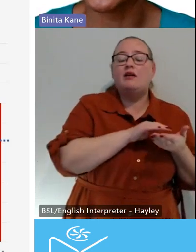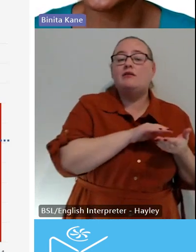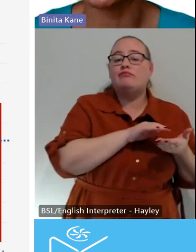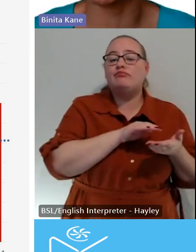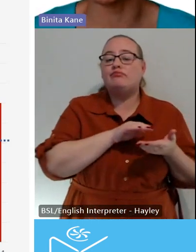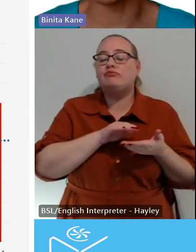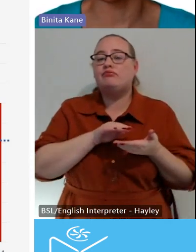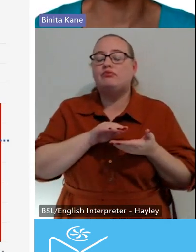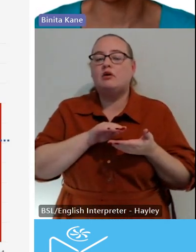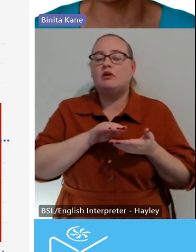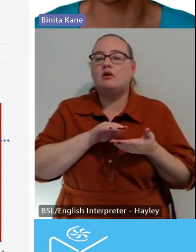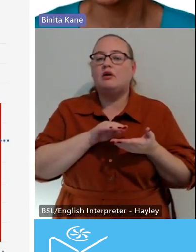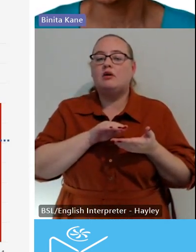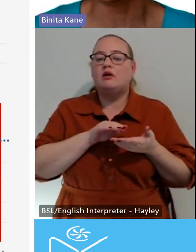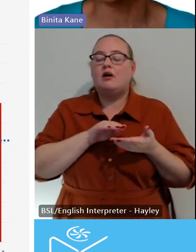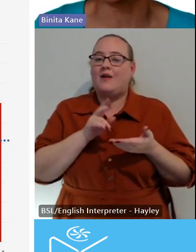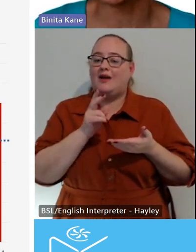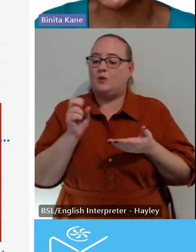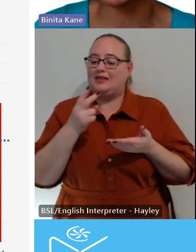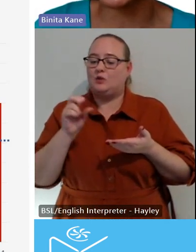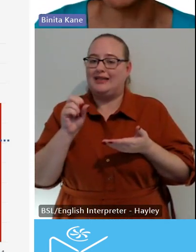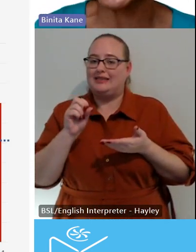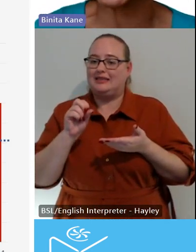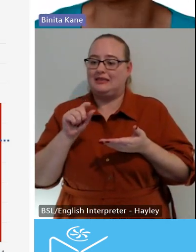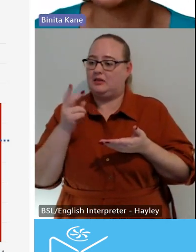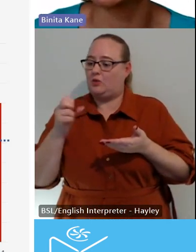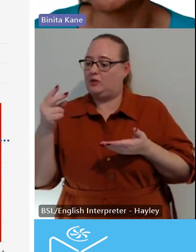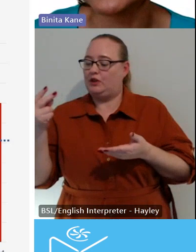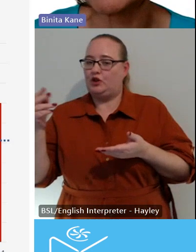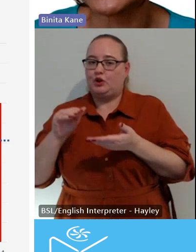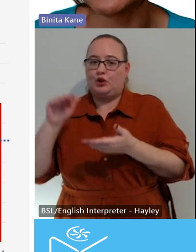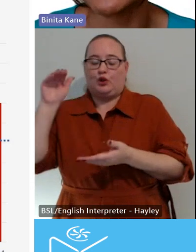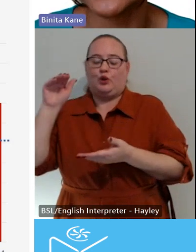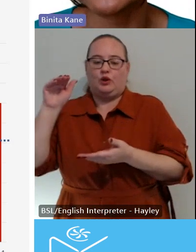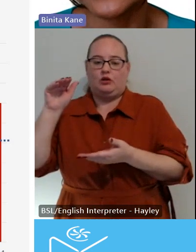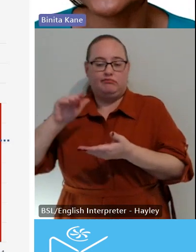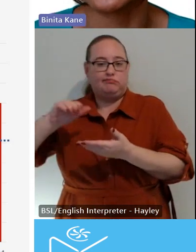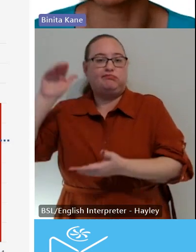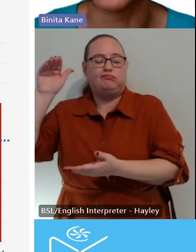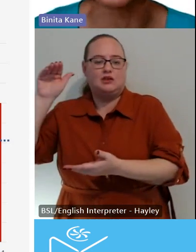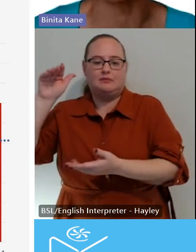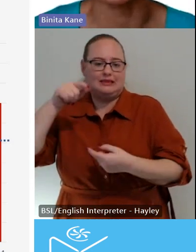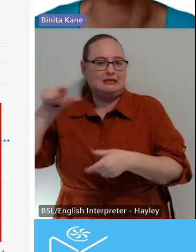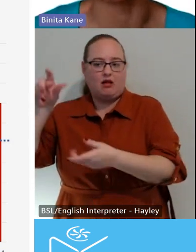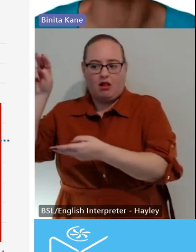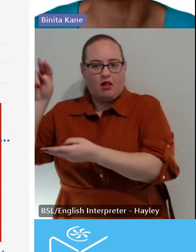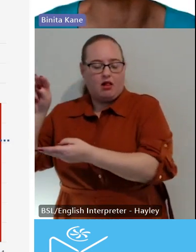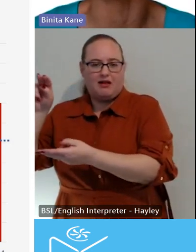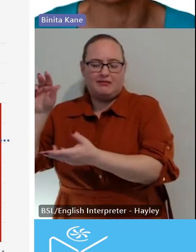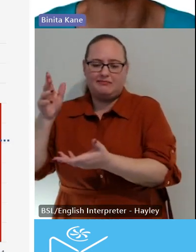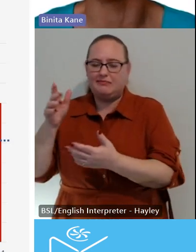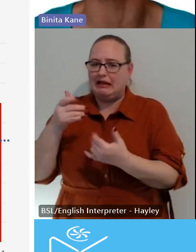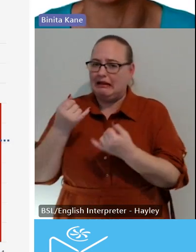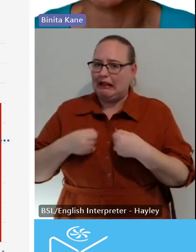2020 and up to 22, we can see that we haven't got back down to the pre-pandemic figures, that actually the rates of illness absence